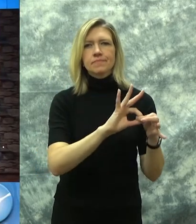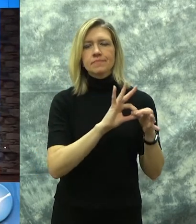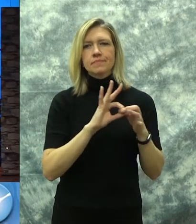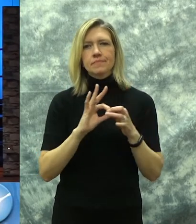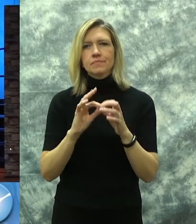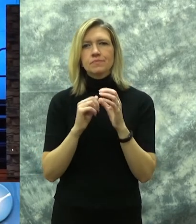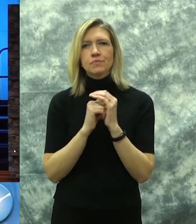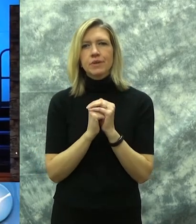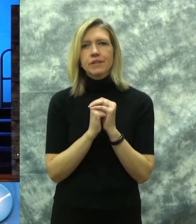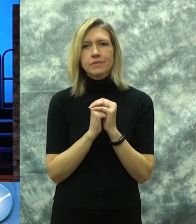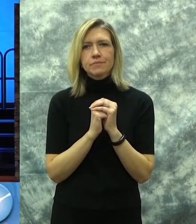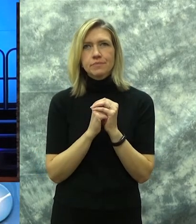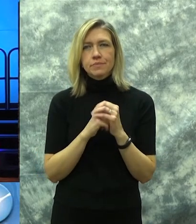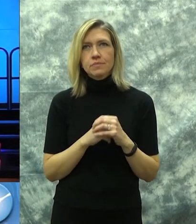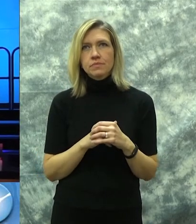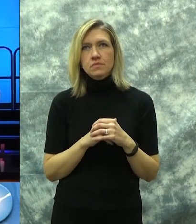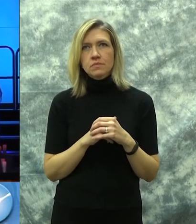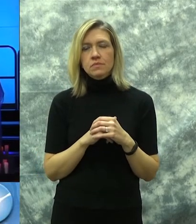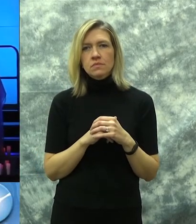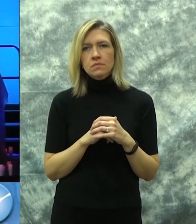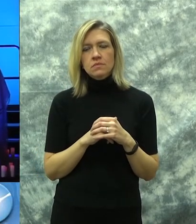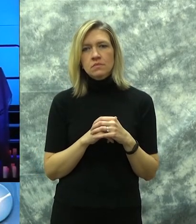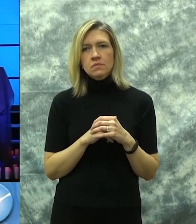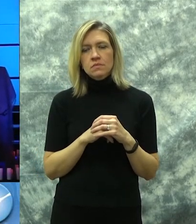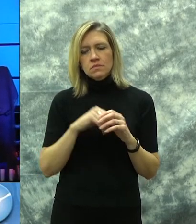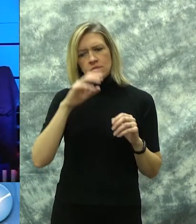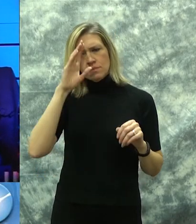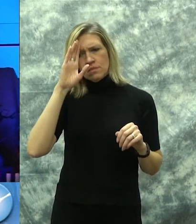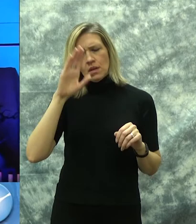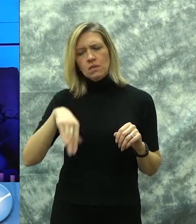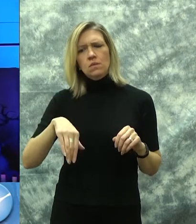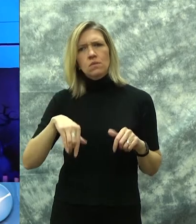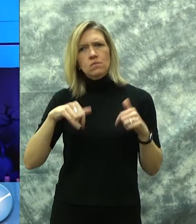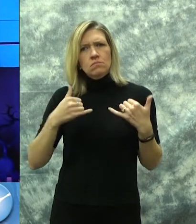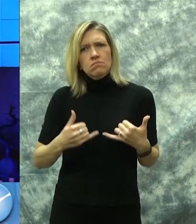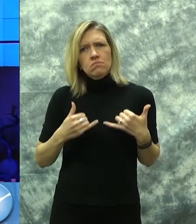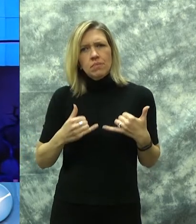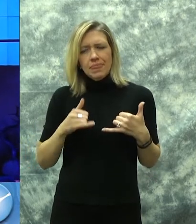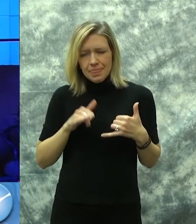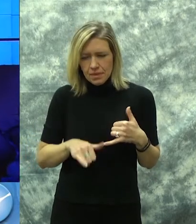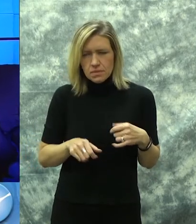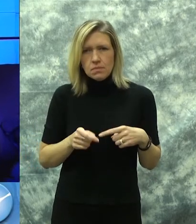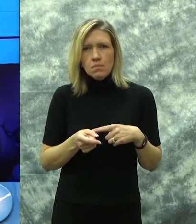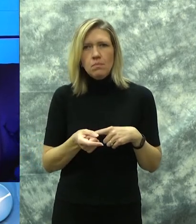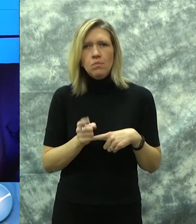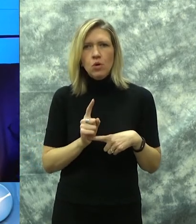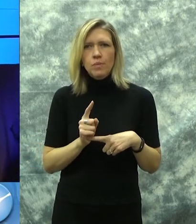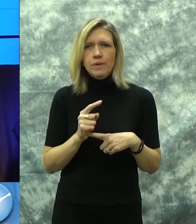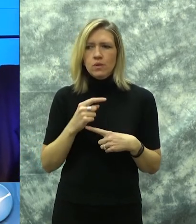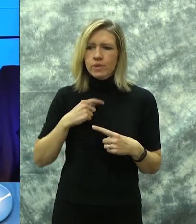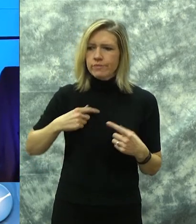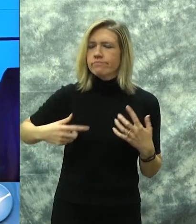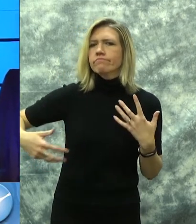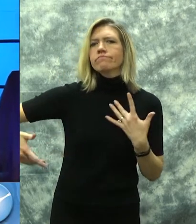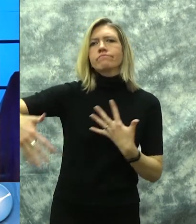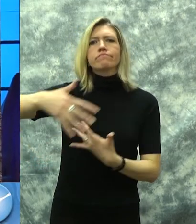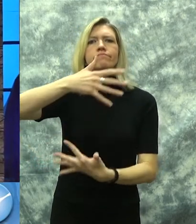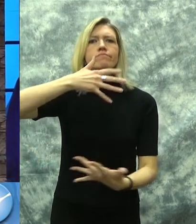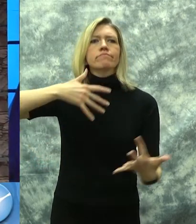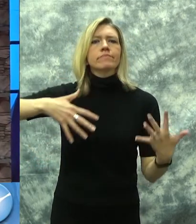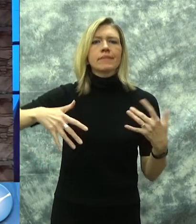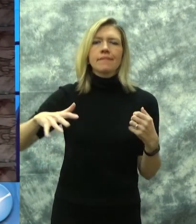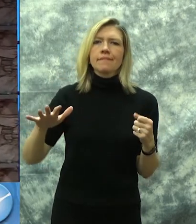I know in this moment that we are surrounded by and filled with one